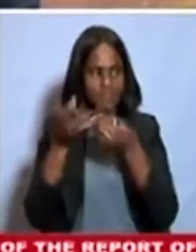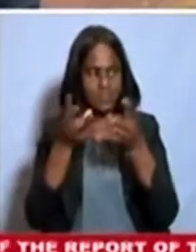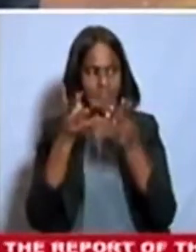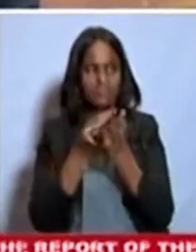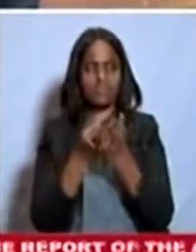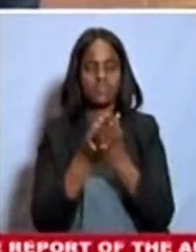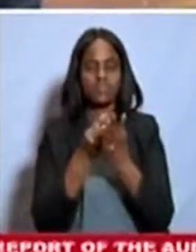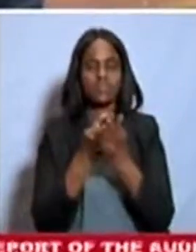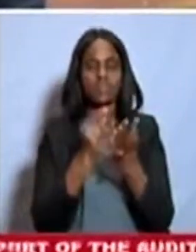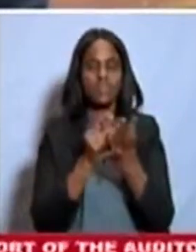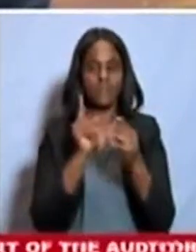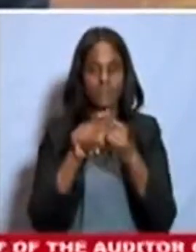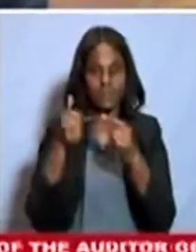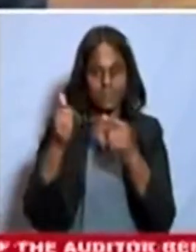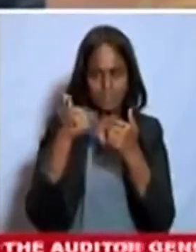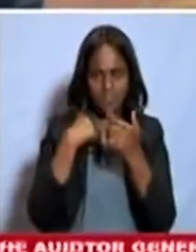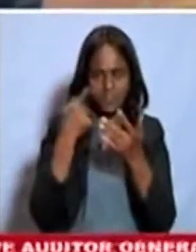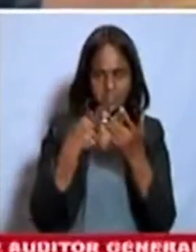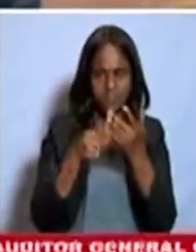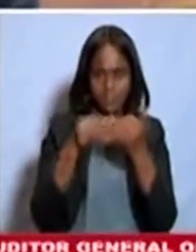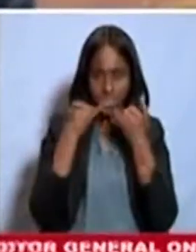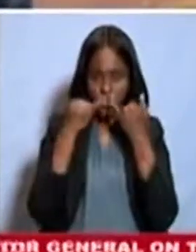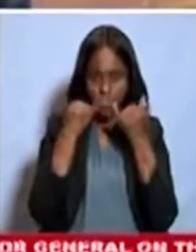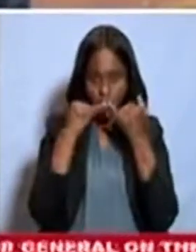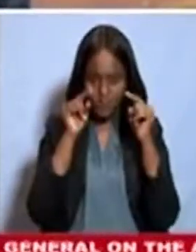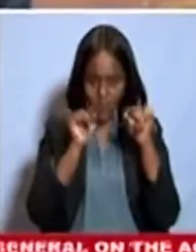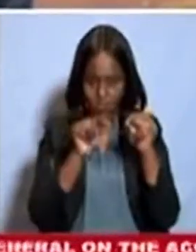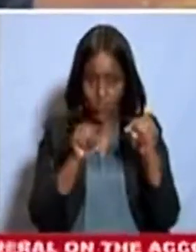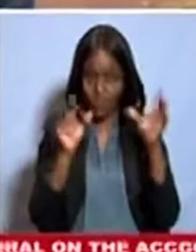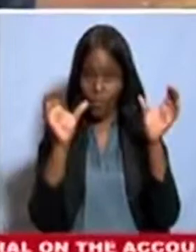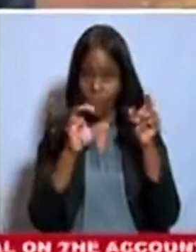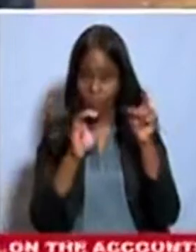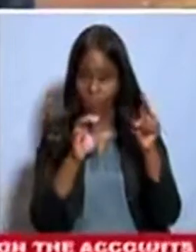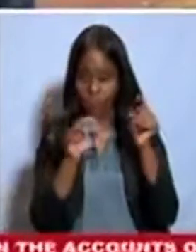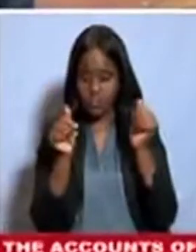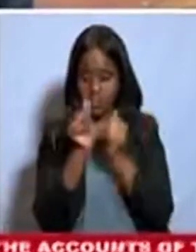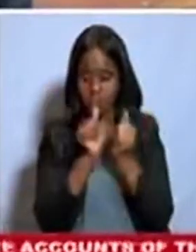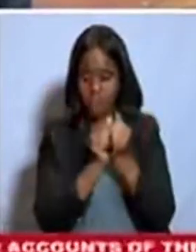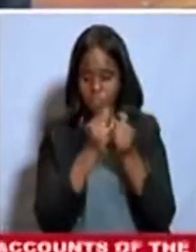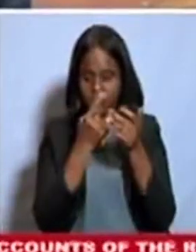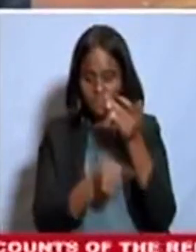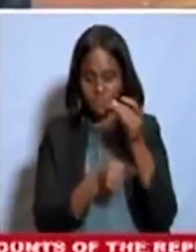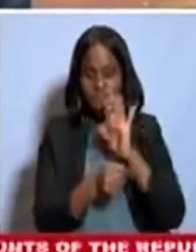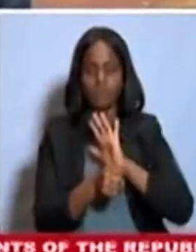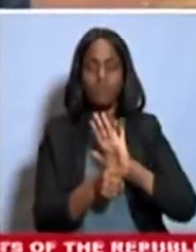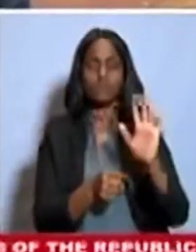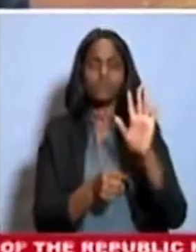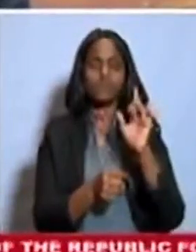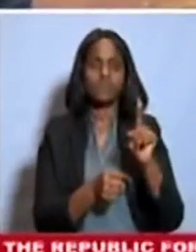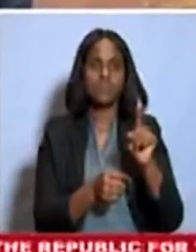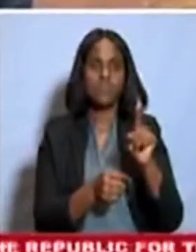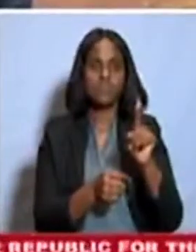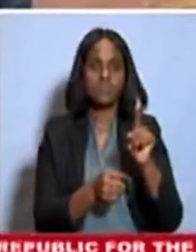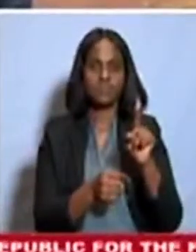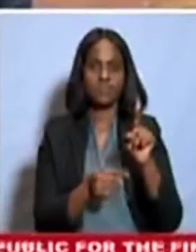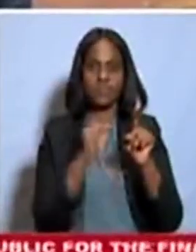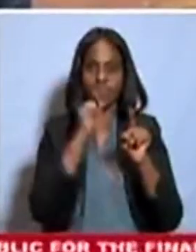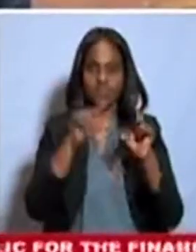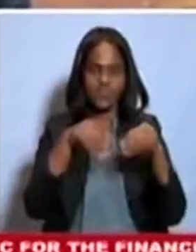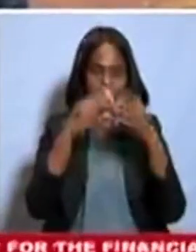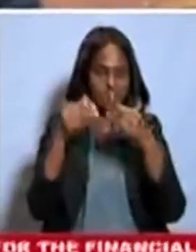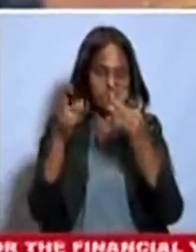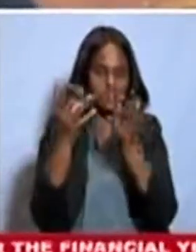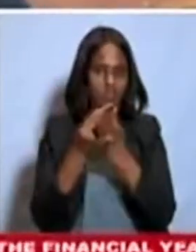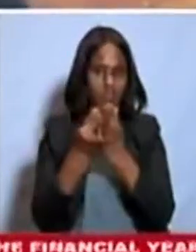amount, but they have gone to tell this committee about the unreleased